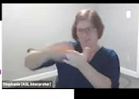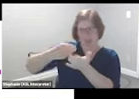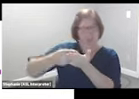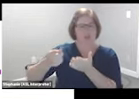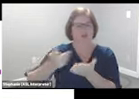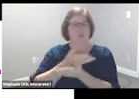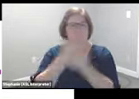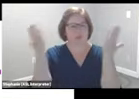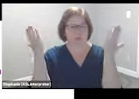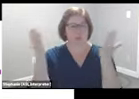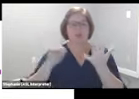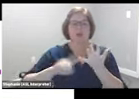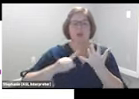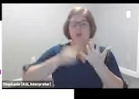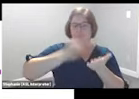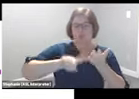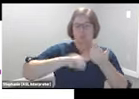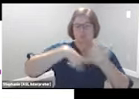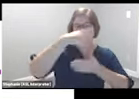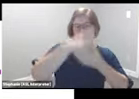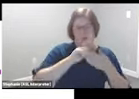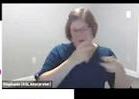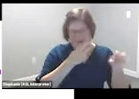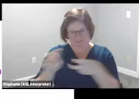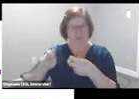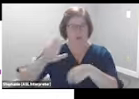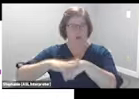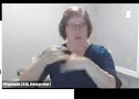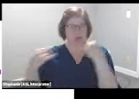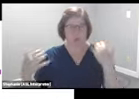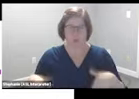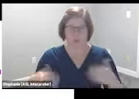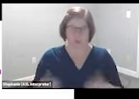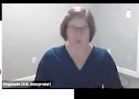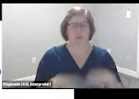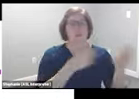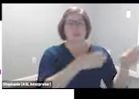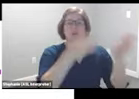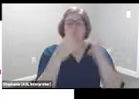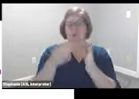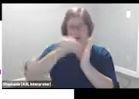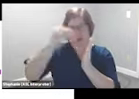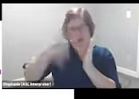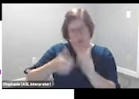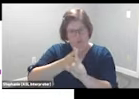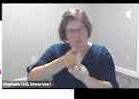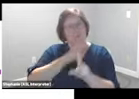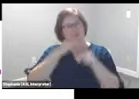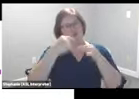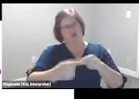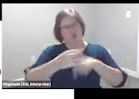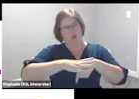have been transitioned virtually as much as possible. Students are struggling with learning online. Working and learning from home, where